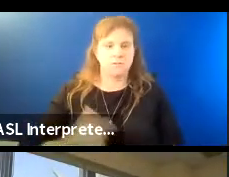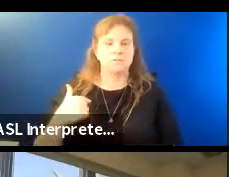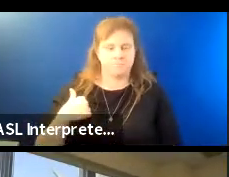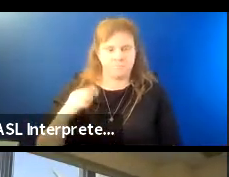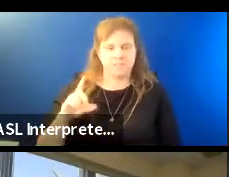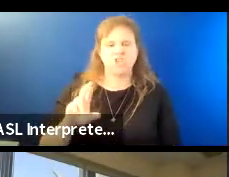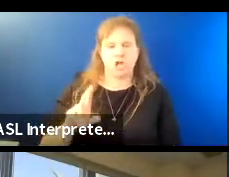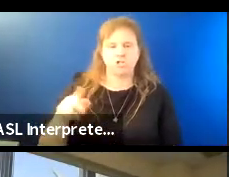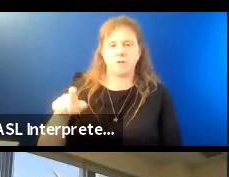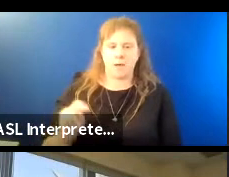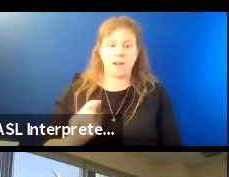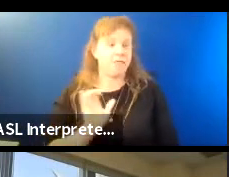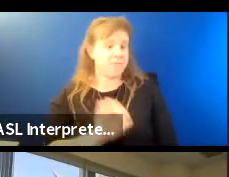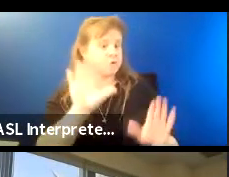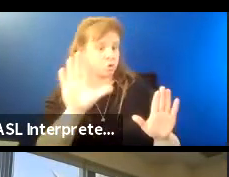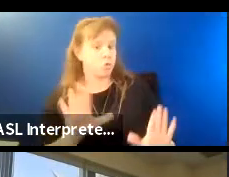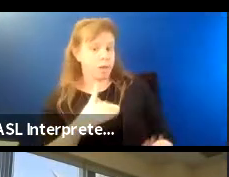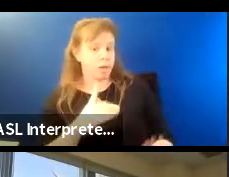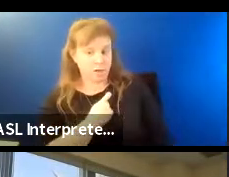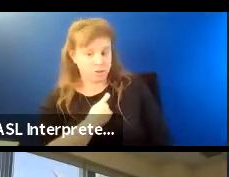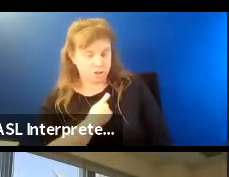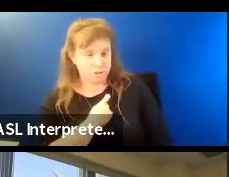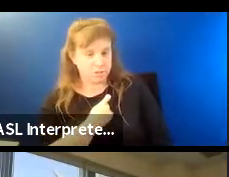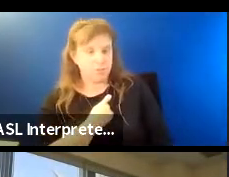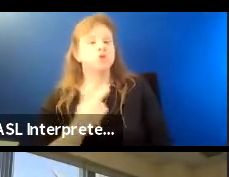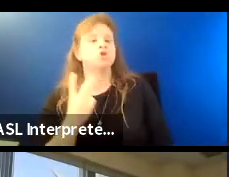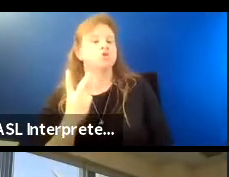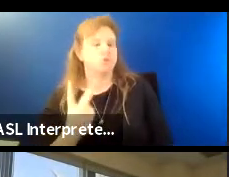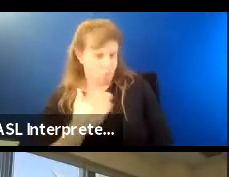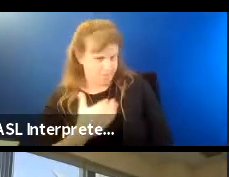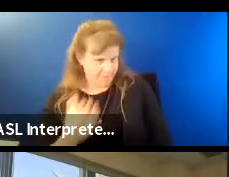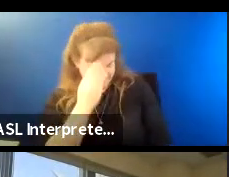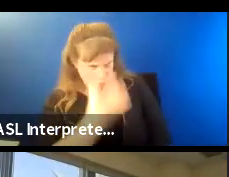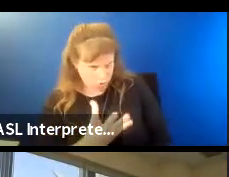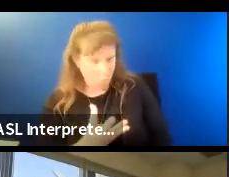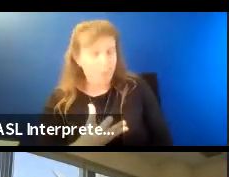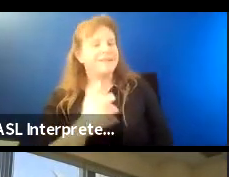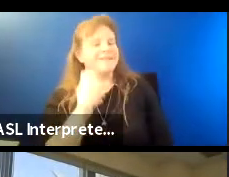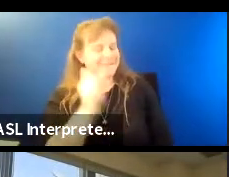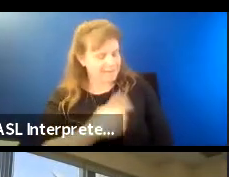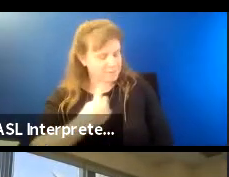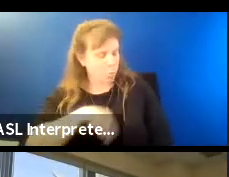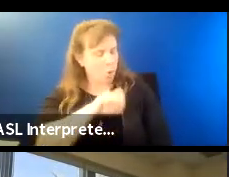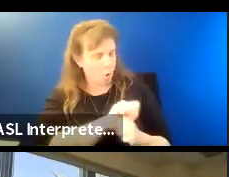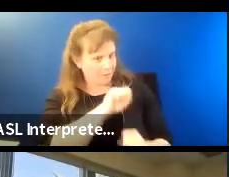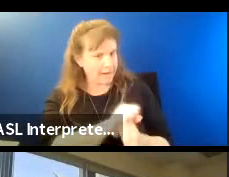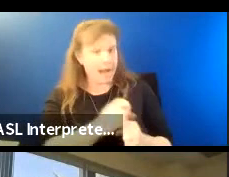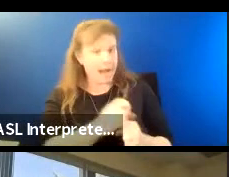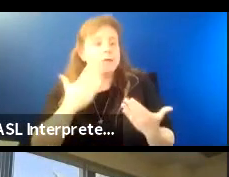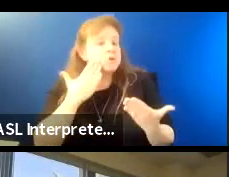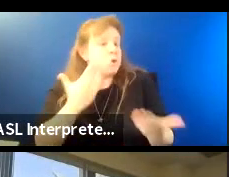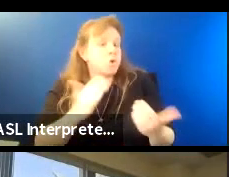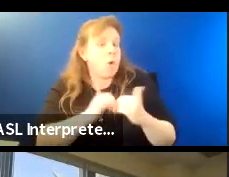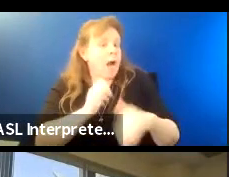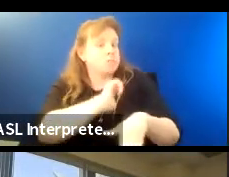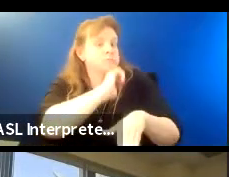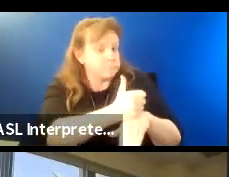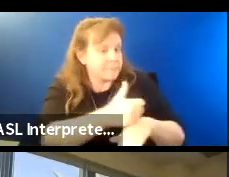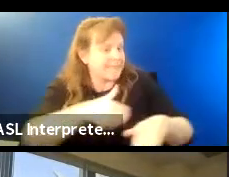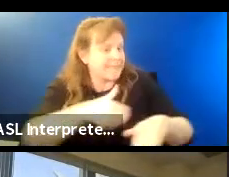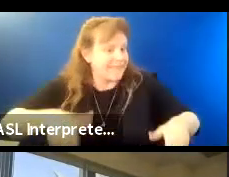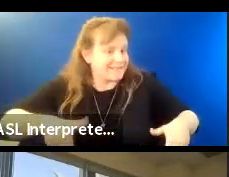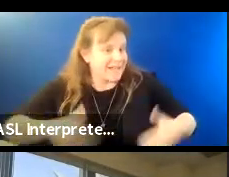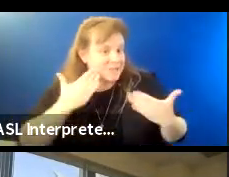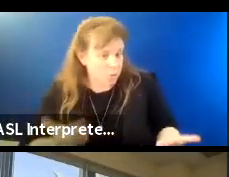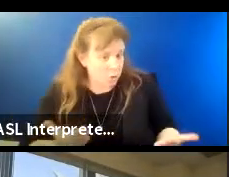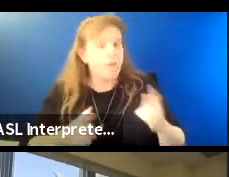question. I will acknowledge 2 things. I know we are working on it, but I don't know the operational implementation of that. So I don't have, but